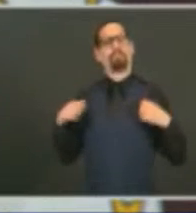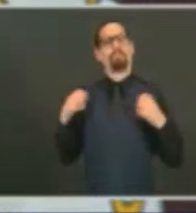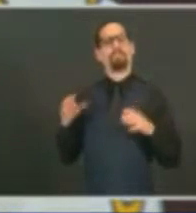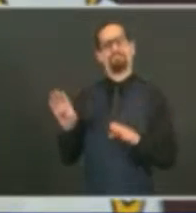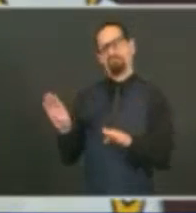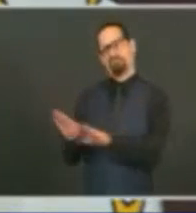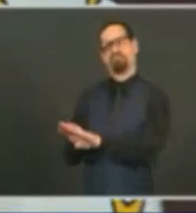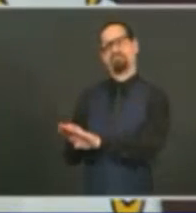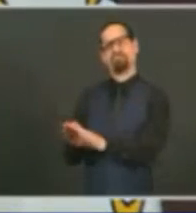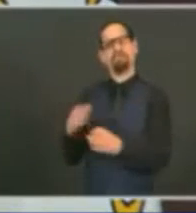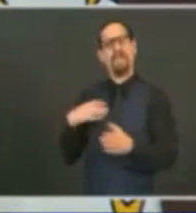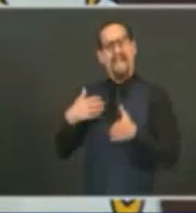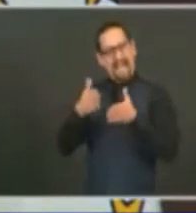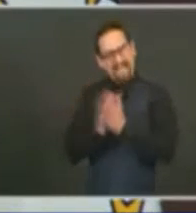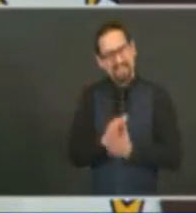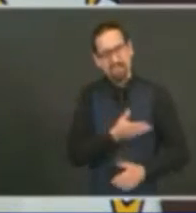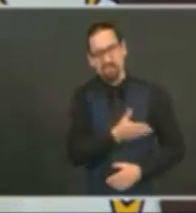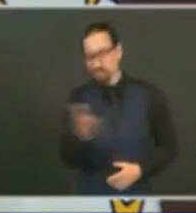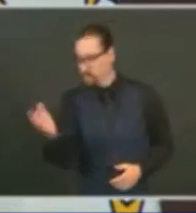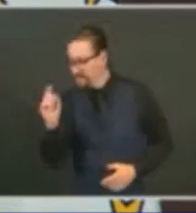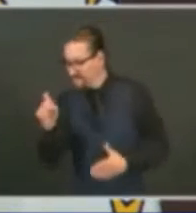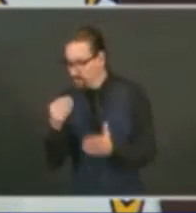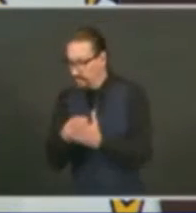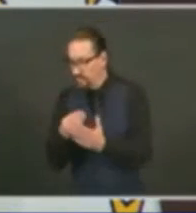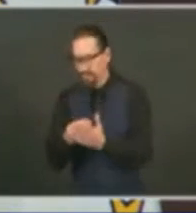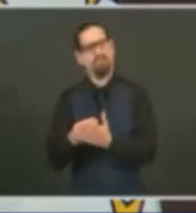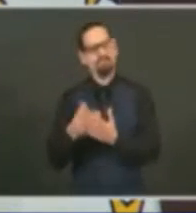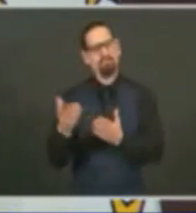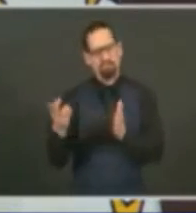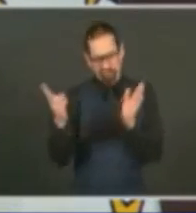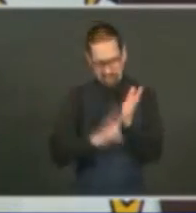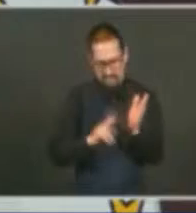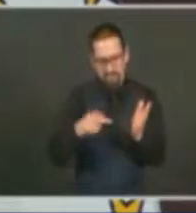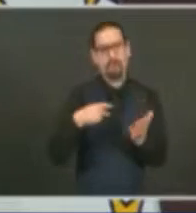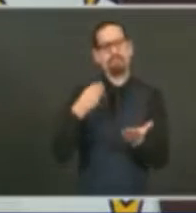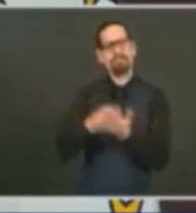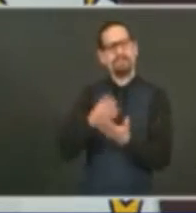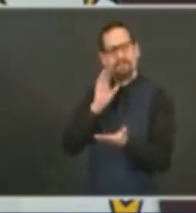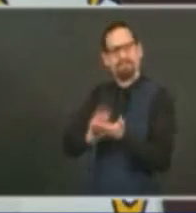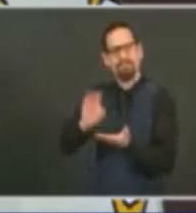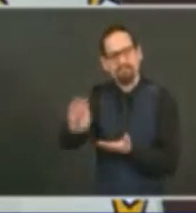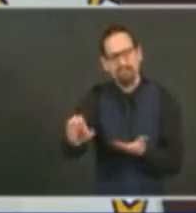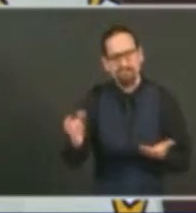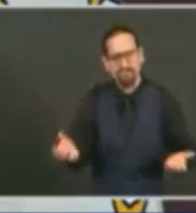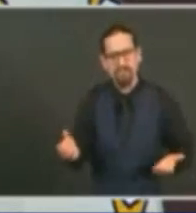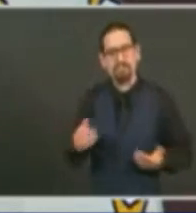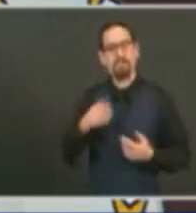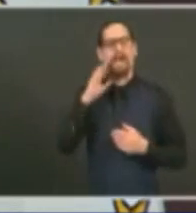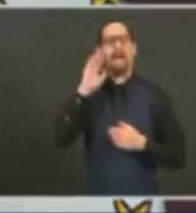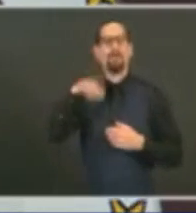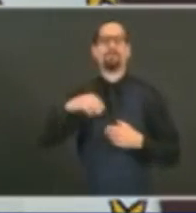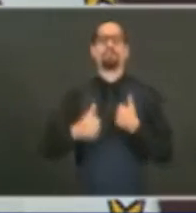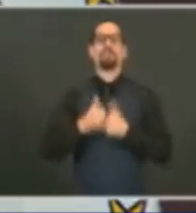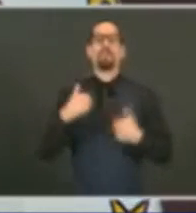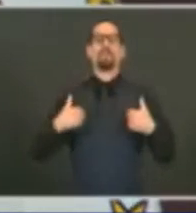for your lost revenue. And for the young people, and you're right, it's mostly young people who continue to not follow the rules.